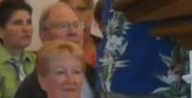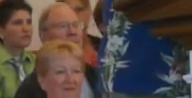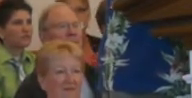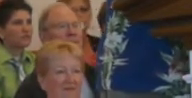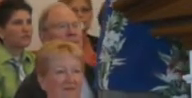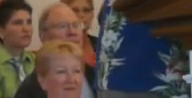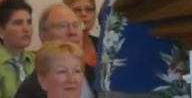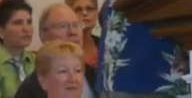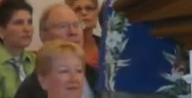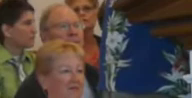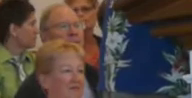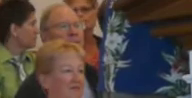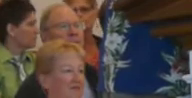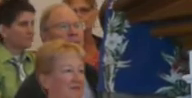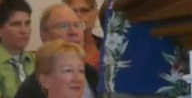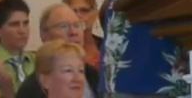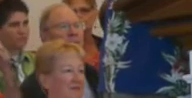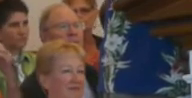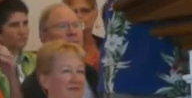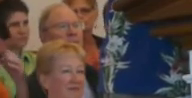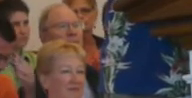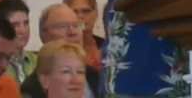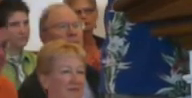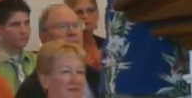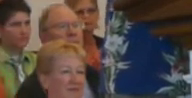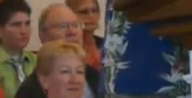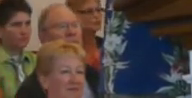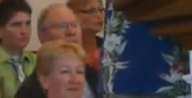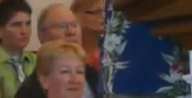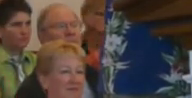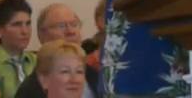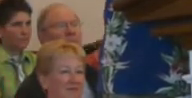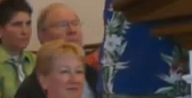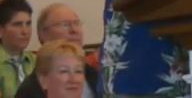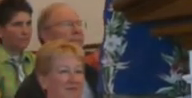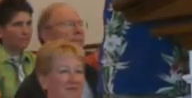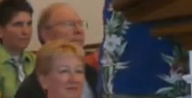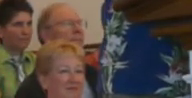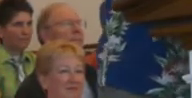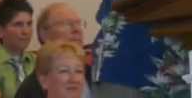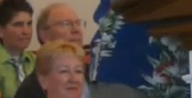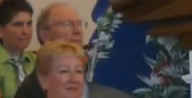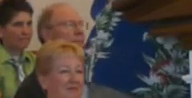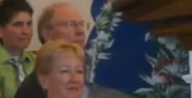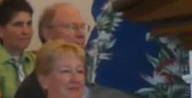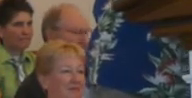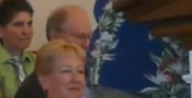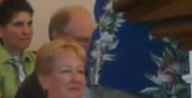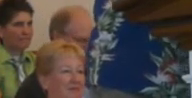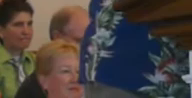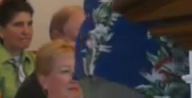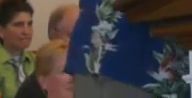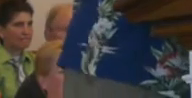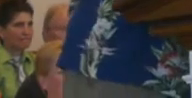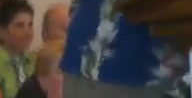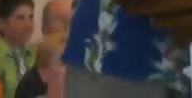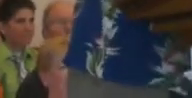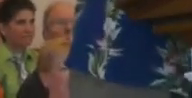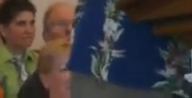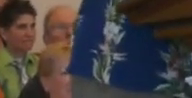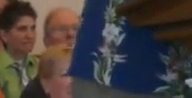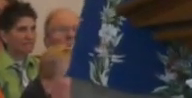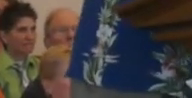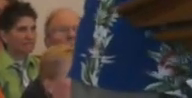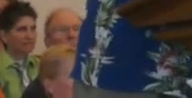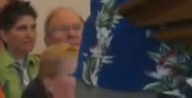more information, and there's also a phone number where you can RSVP in the bulletin. I'd like to bring Jane